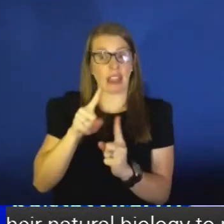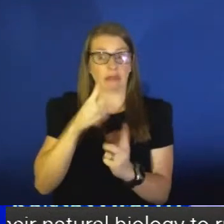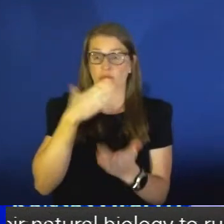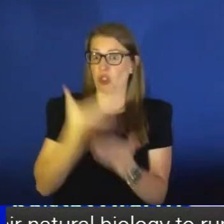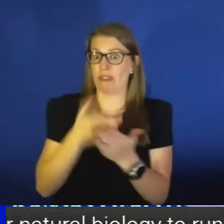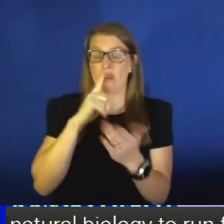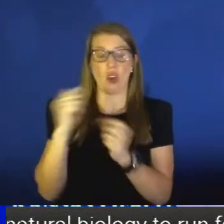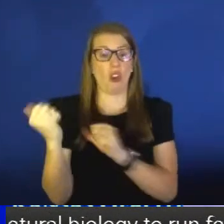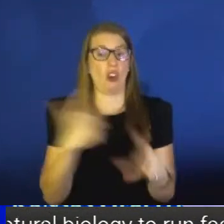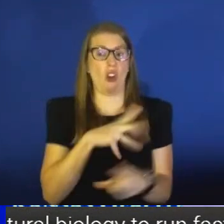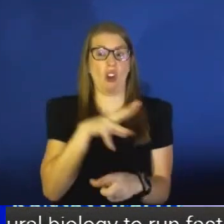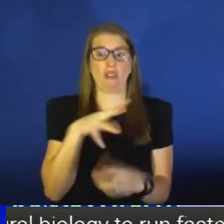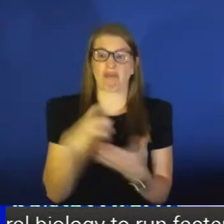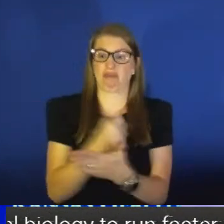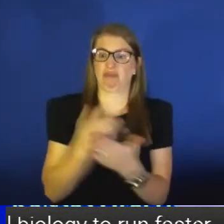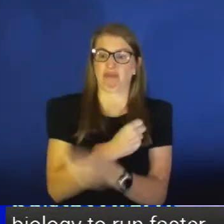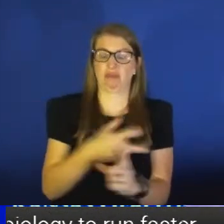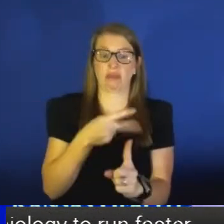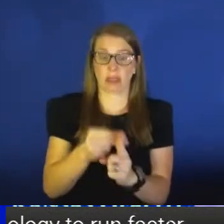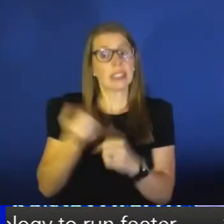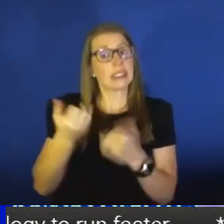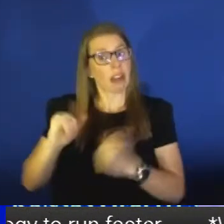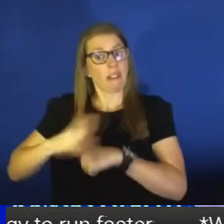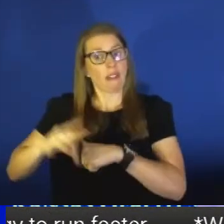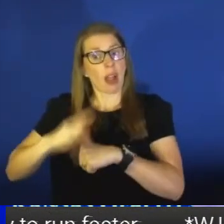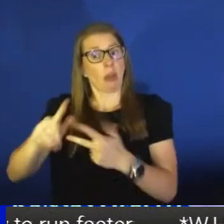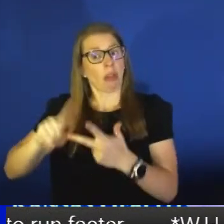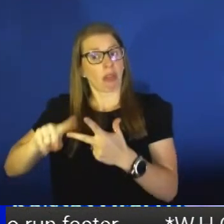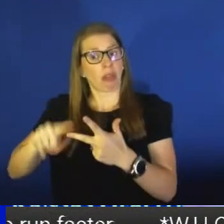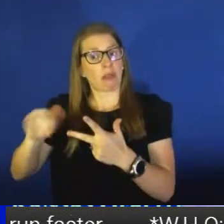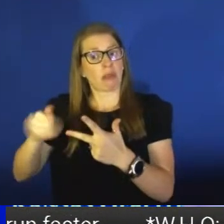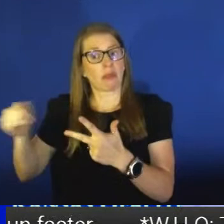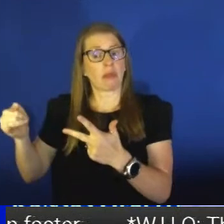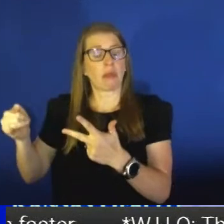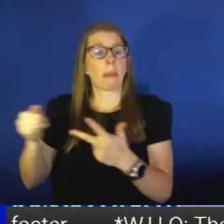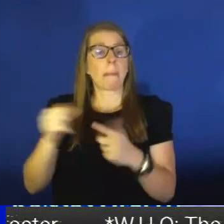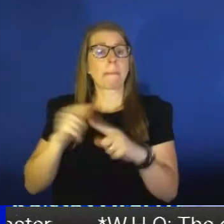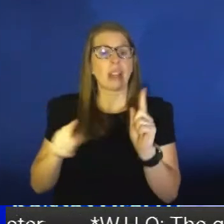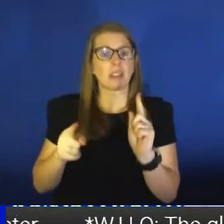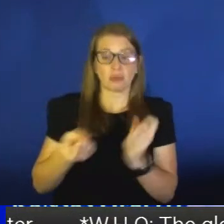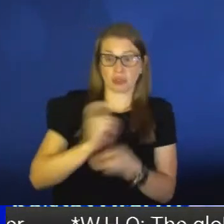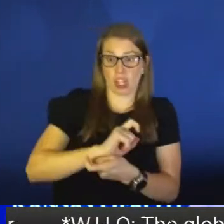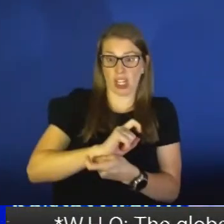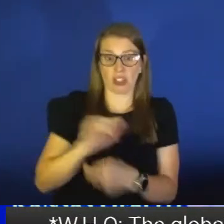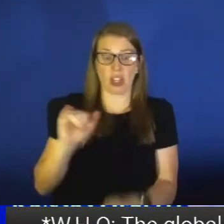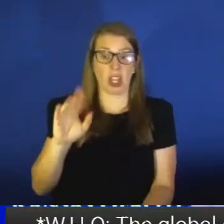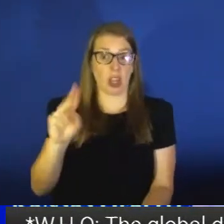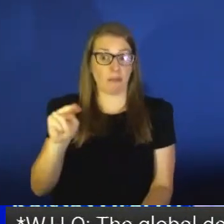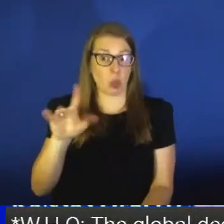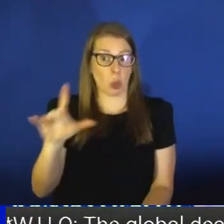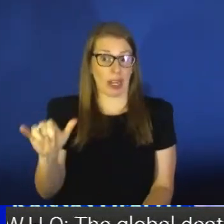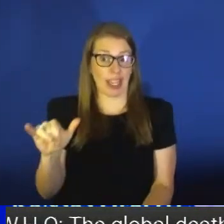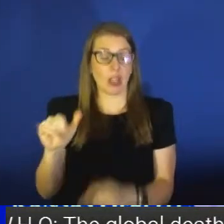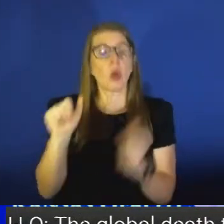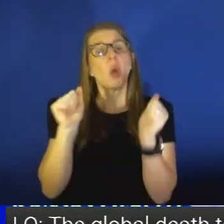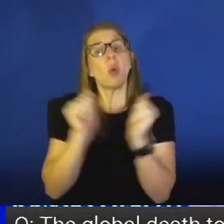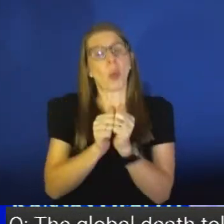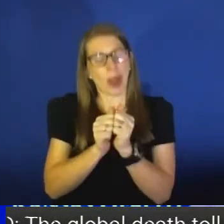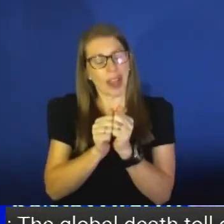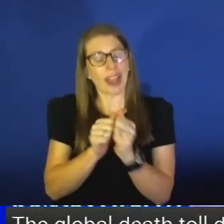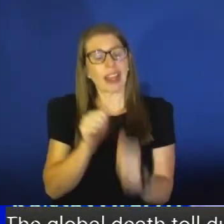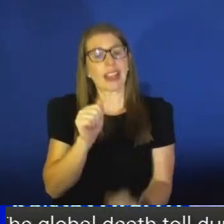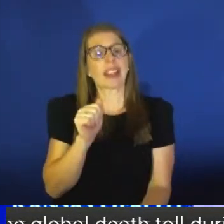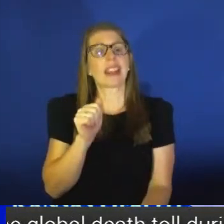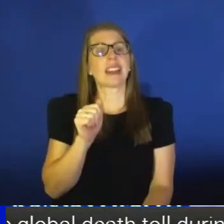still available, but as things have changed, as we have individual immunity now with vaccination and infection or reinfection, but